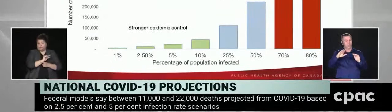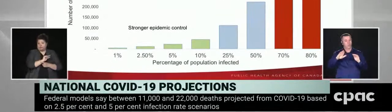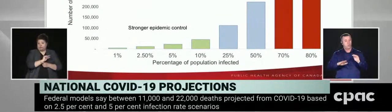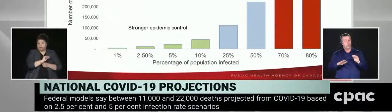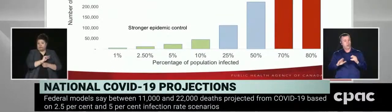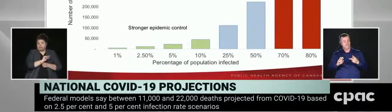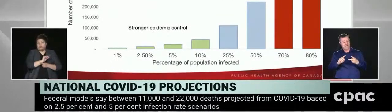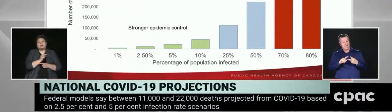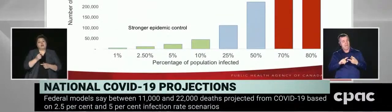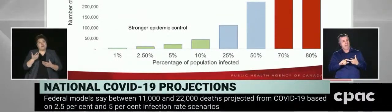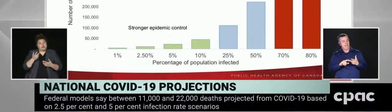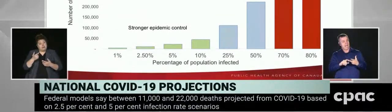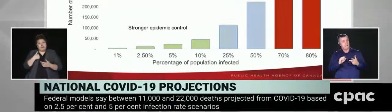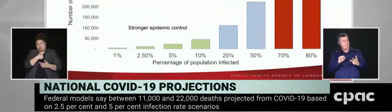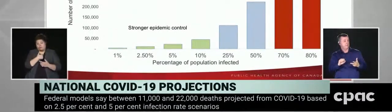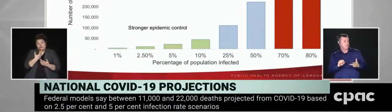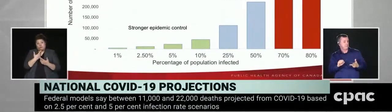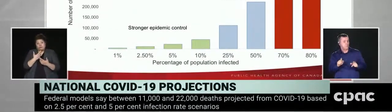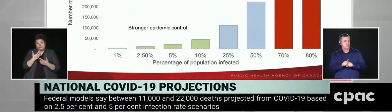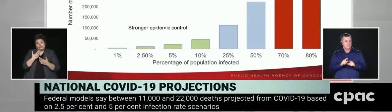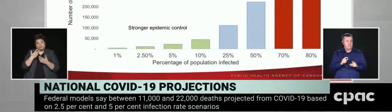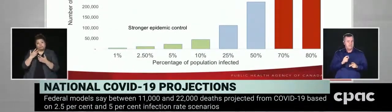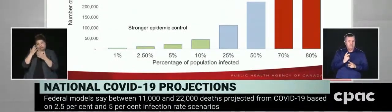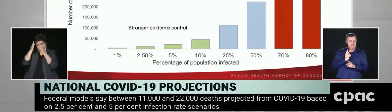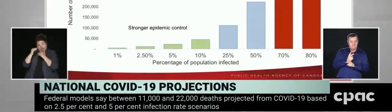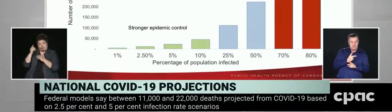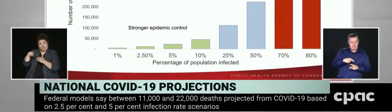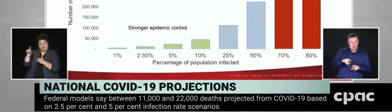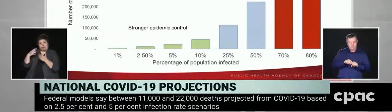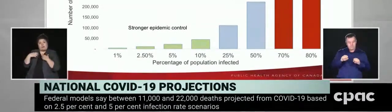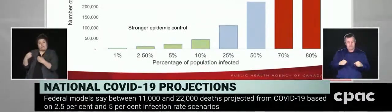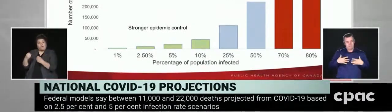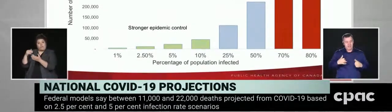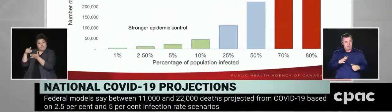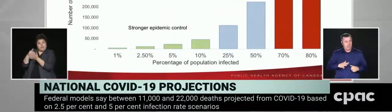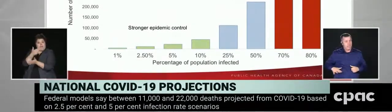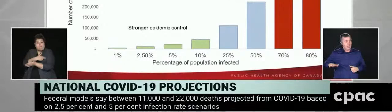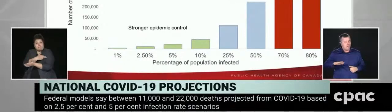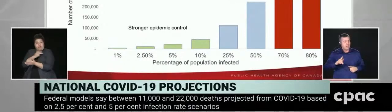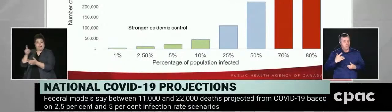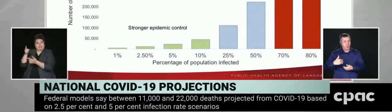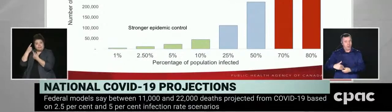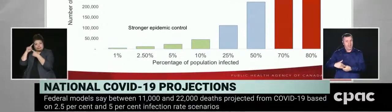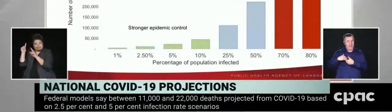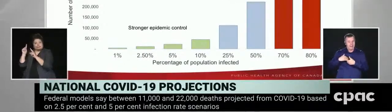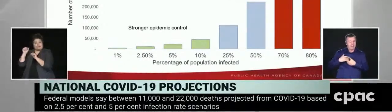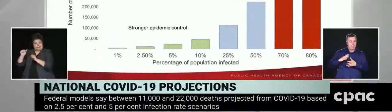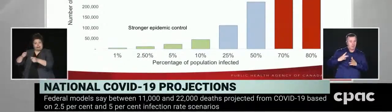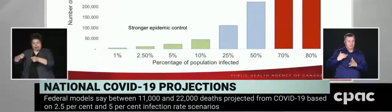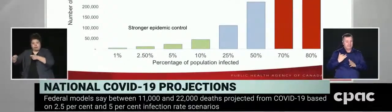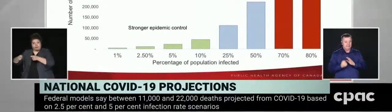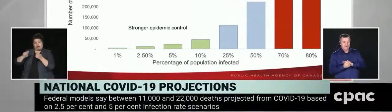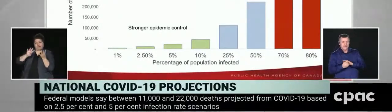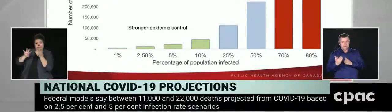system can cope. We cannot prevent every death, but we must prevent every death that we